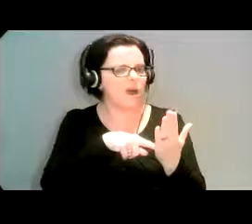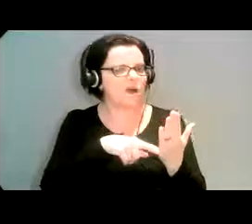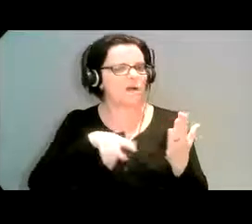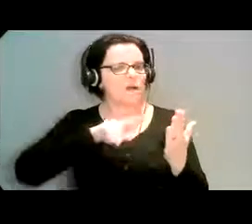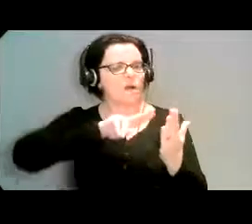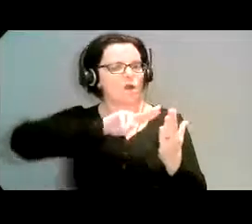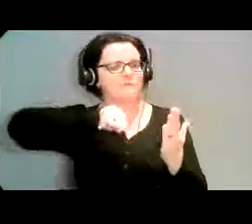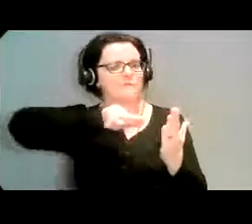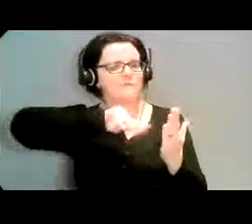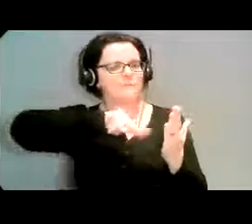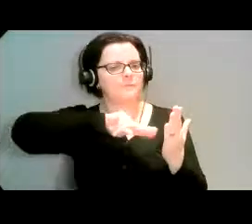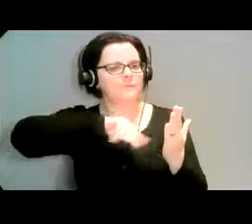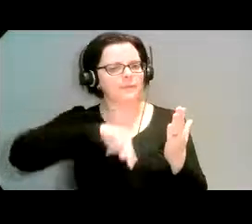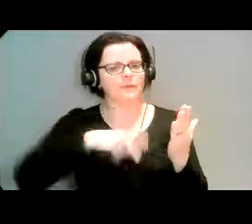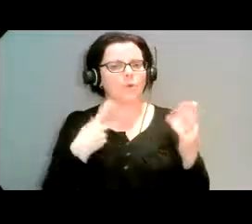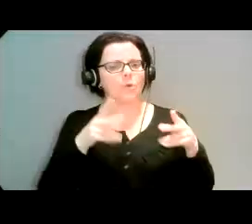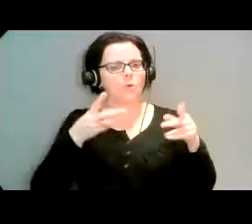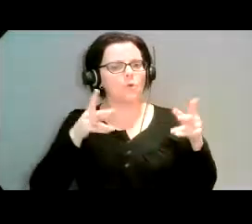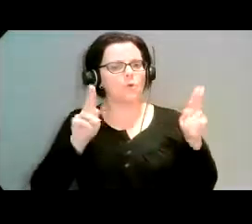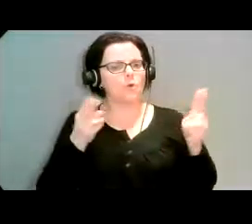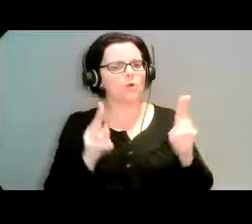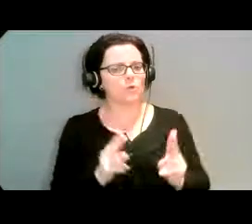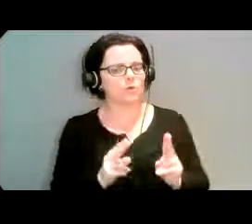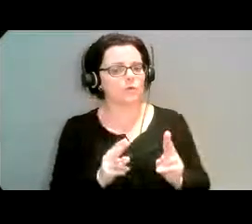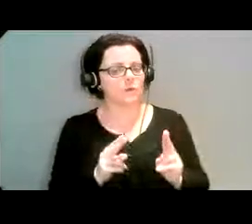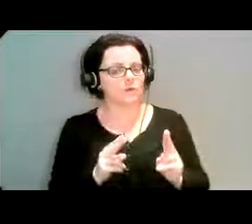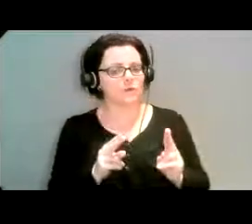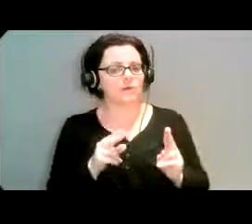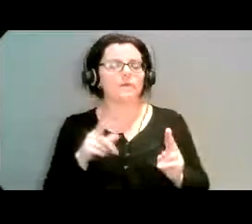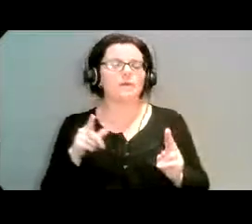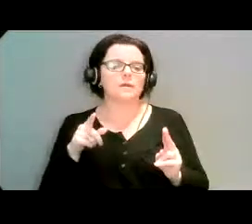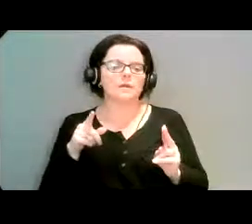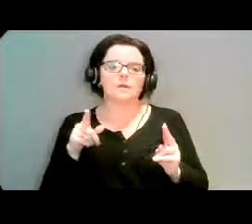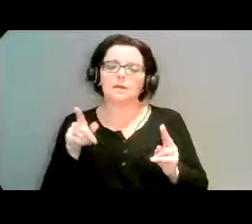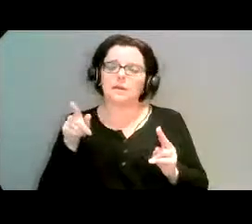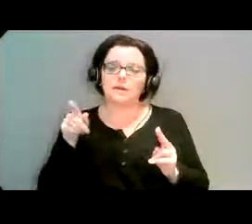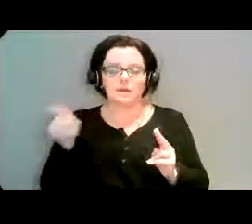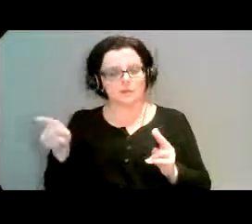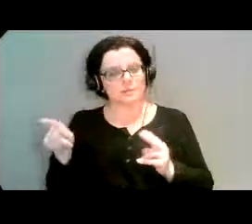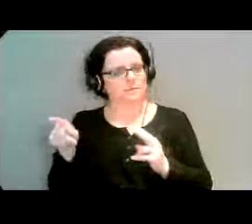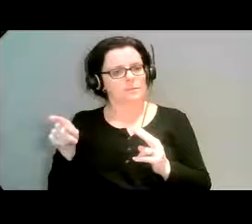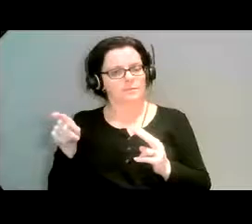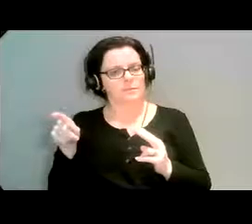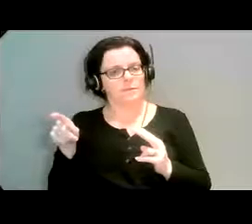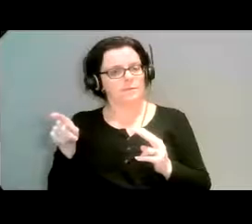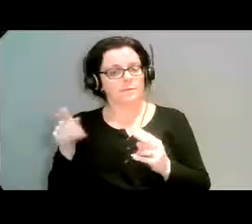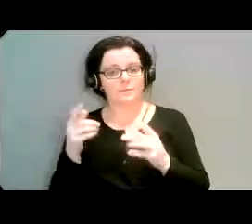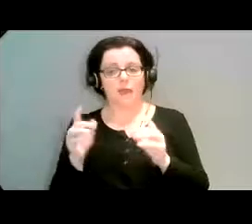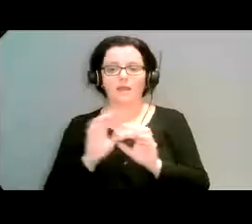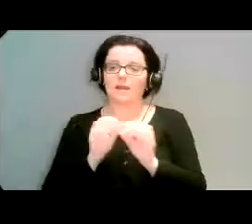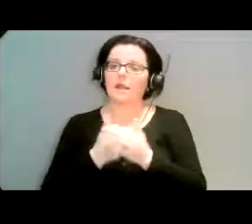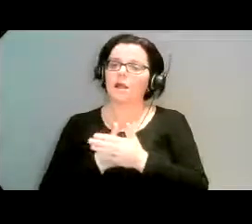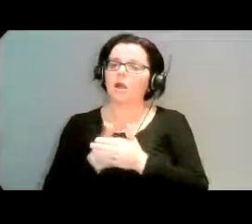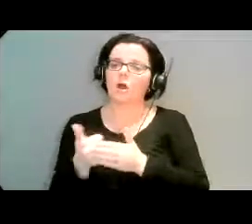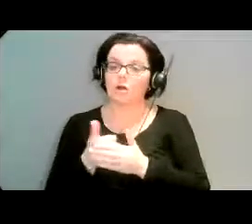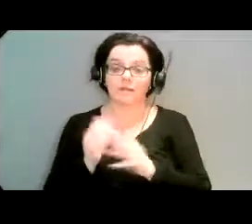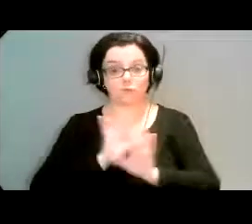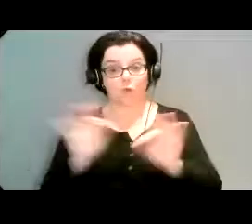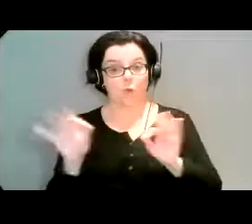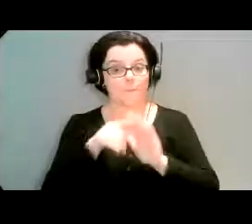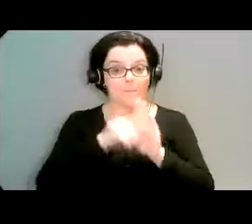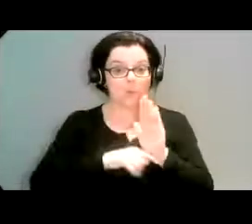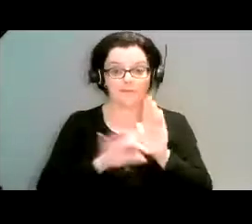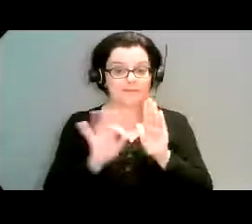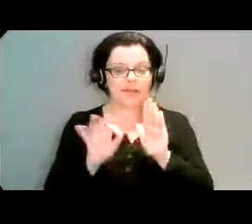often keeping in mind the budget and kind of upper limit. So it's not communicated as a policy, but often it could be just how